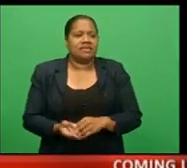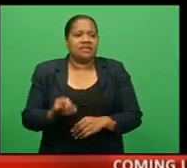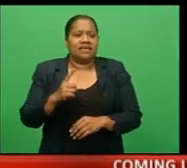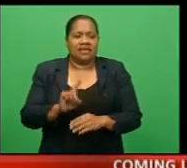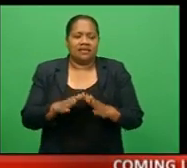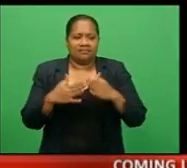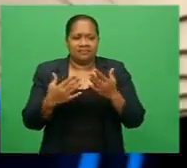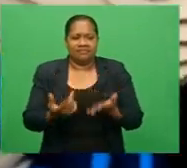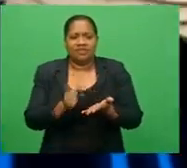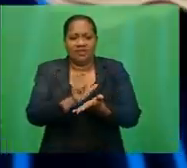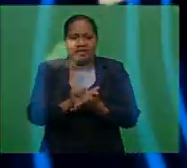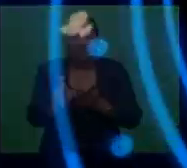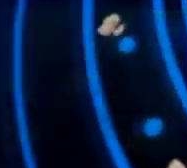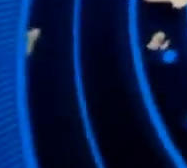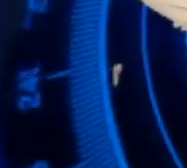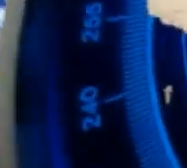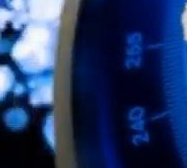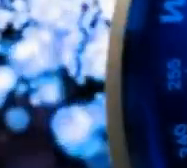time.